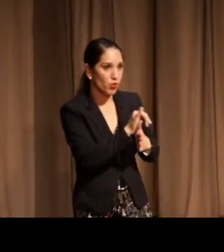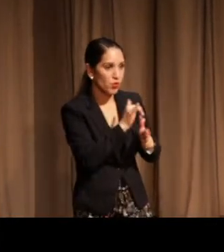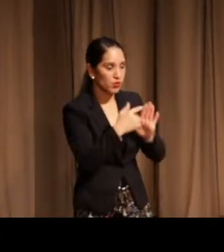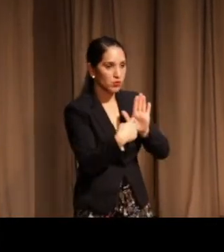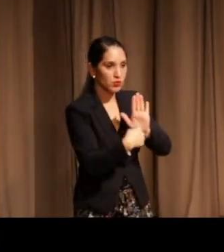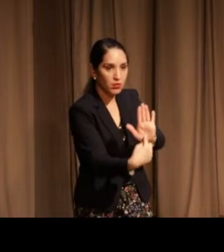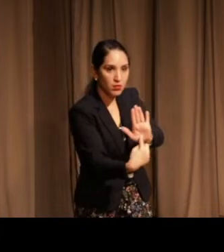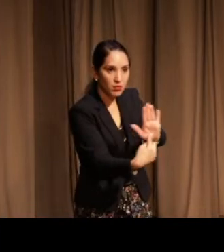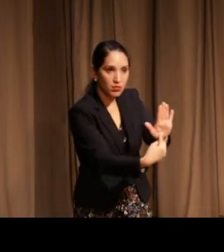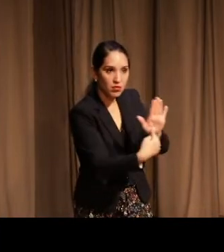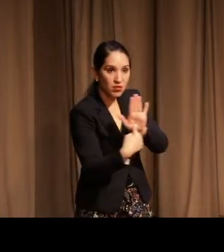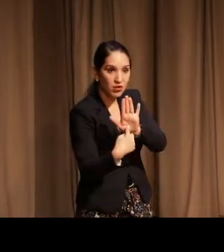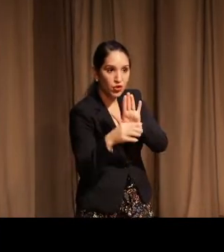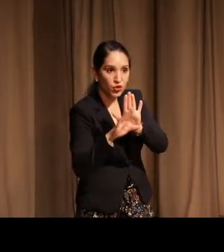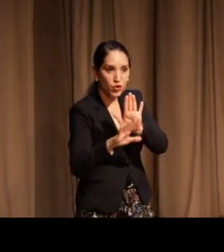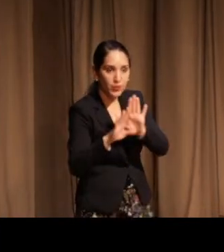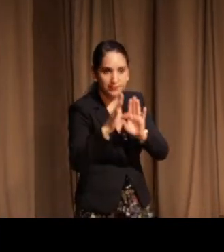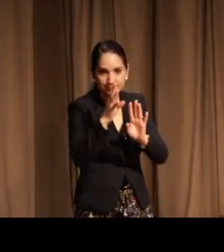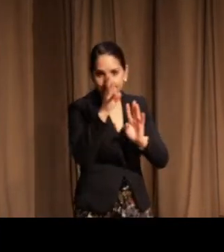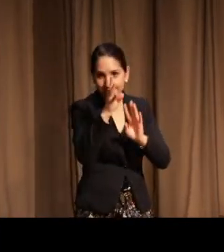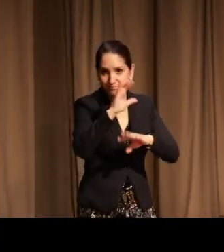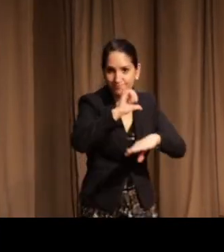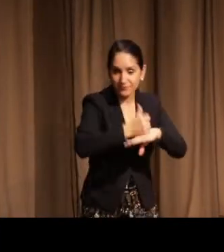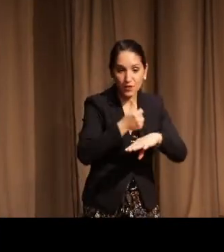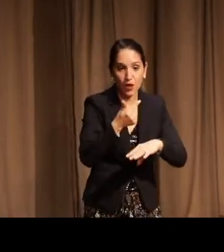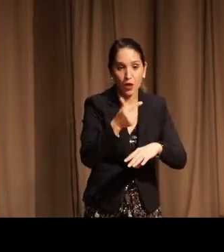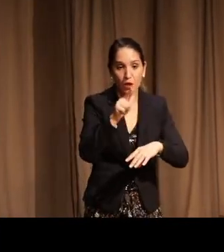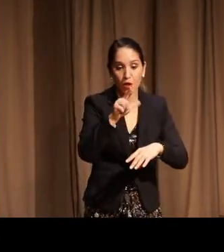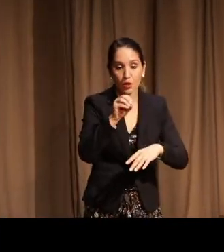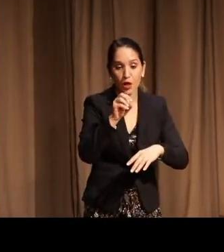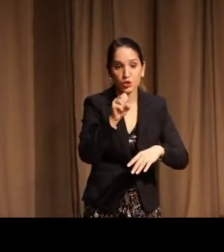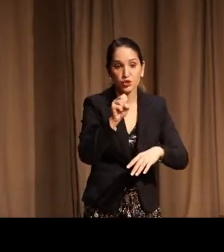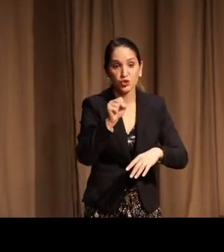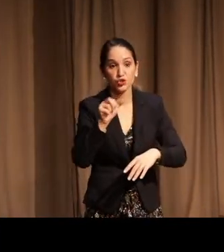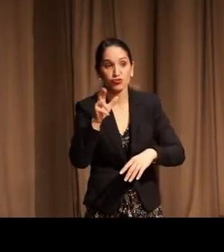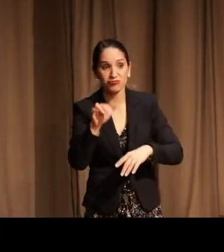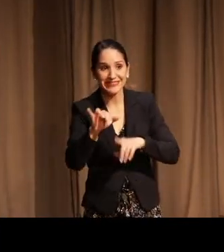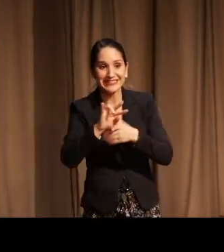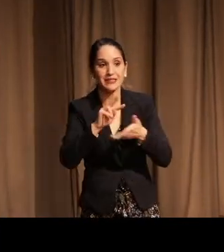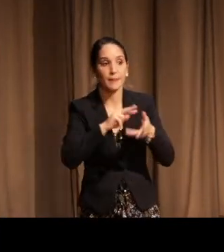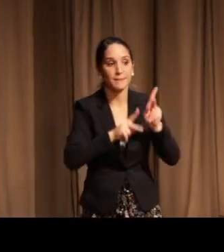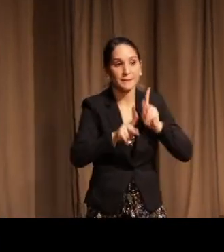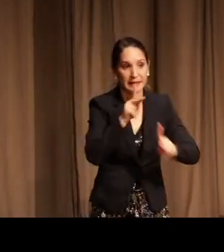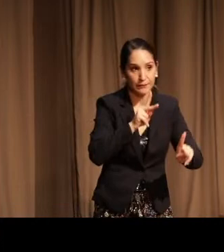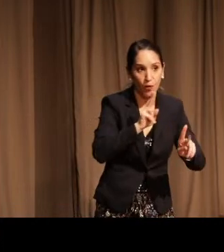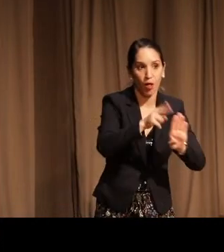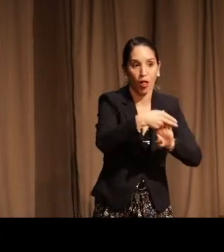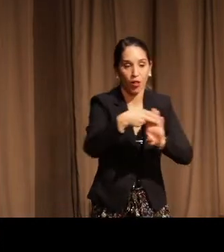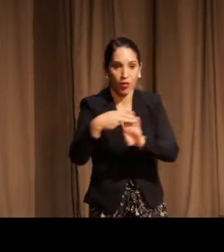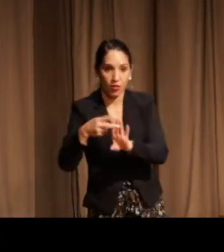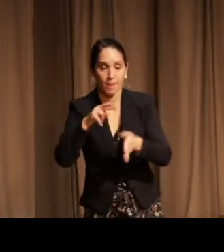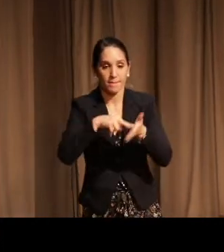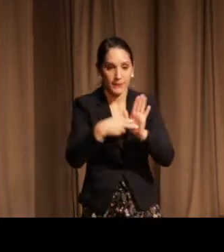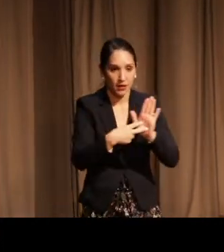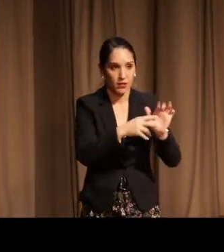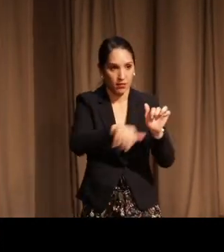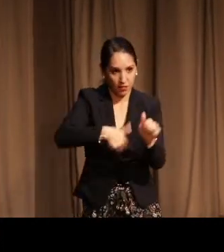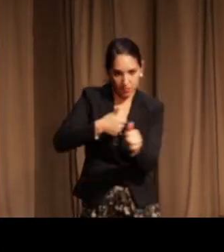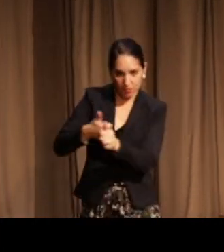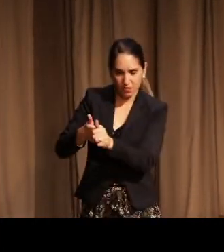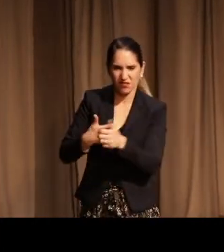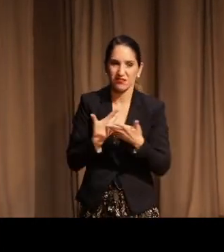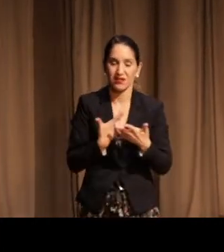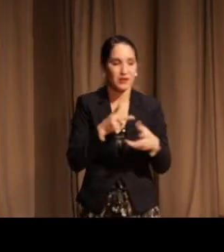the glossary that you often build, talking about these less known